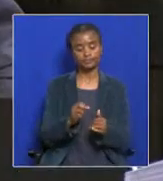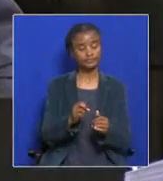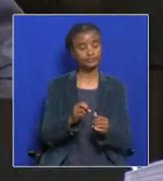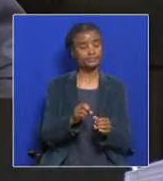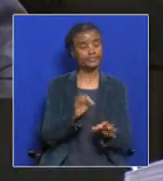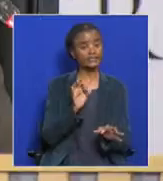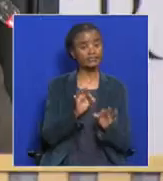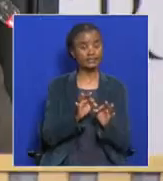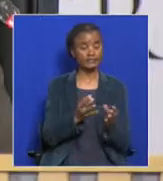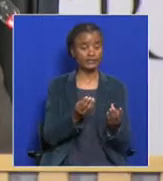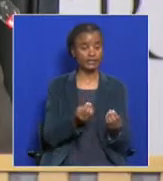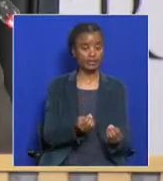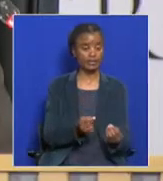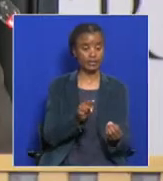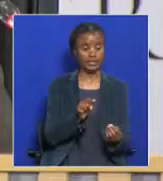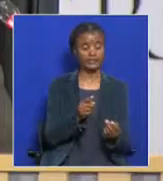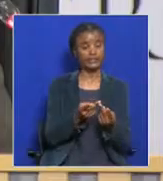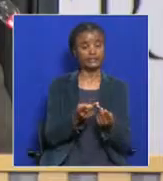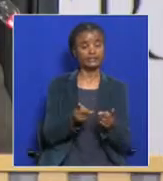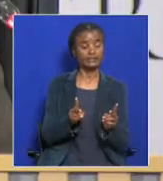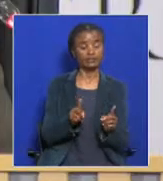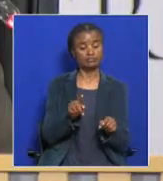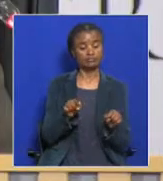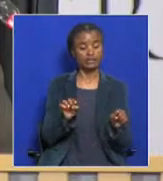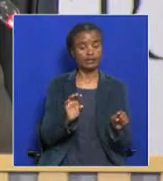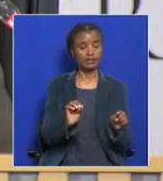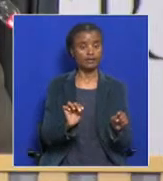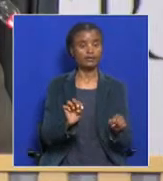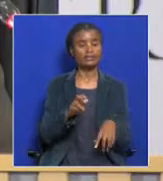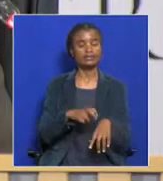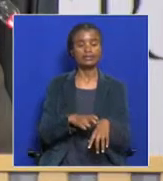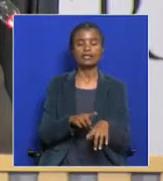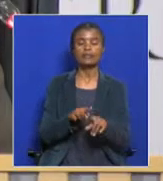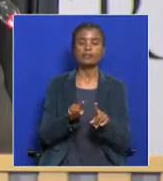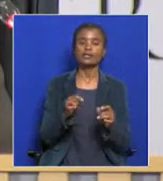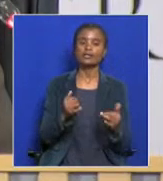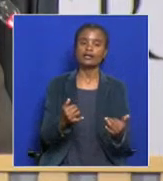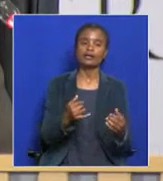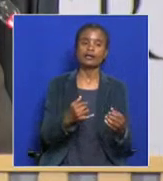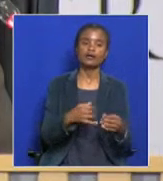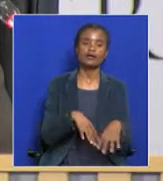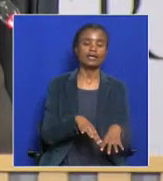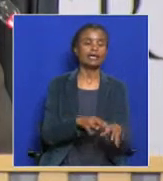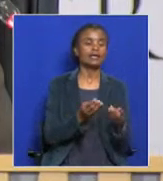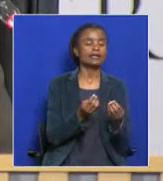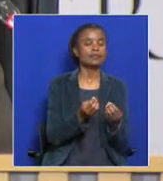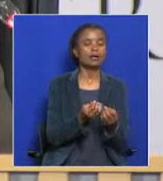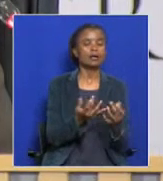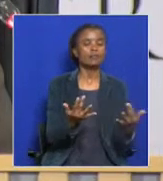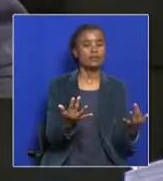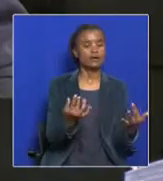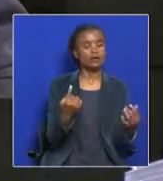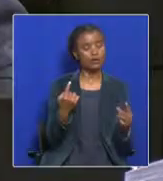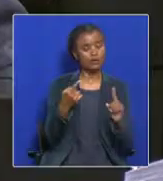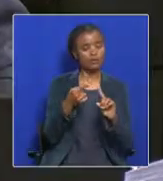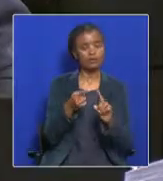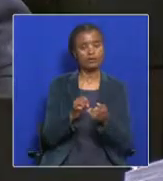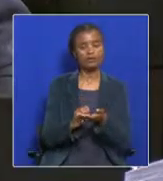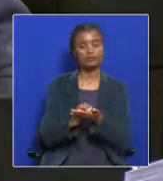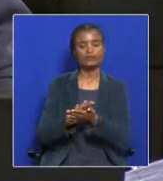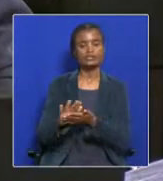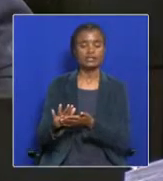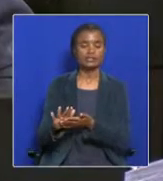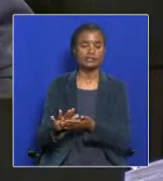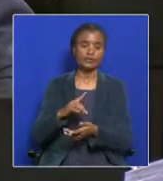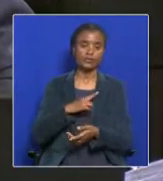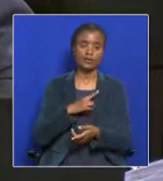need. But that has to do with the quantity for the purposes of destruction. Yes. Because any sample, if, let's